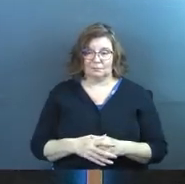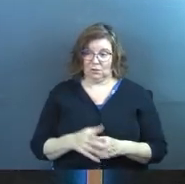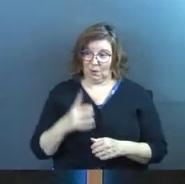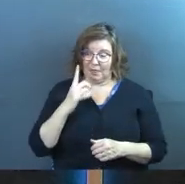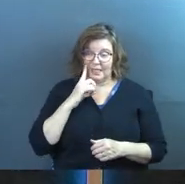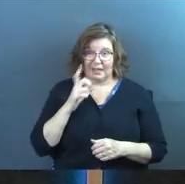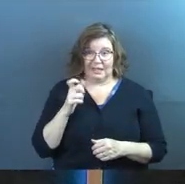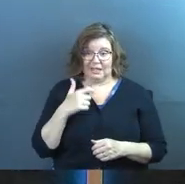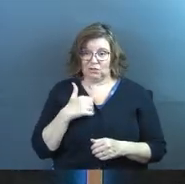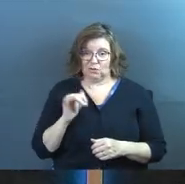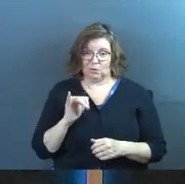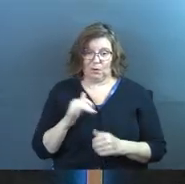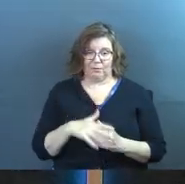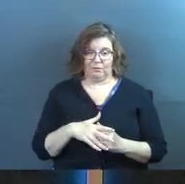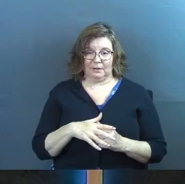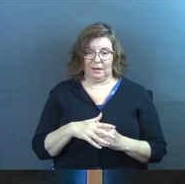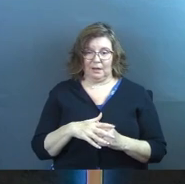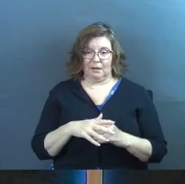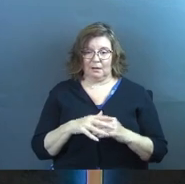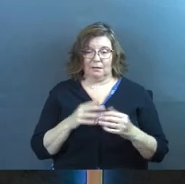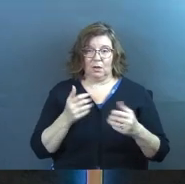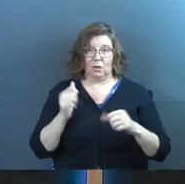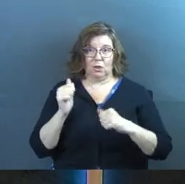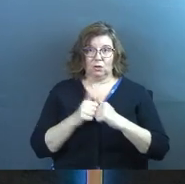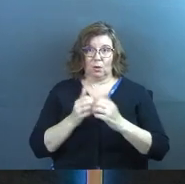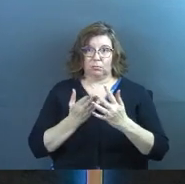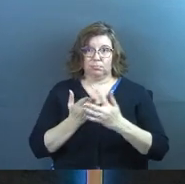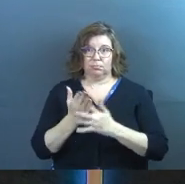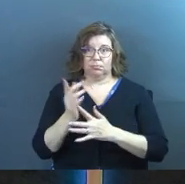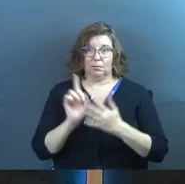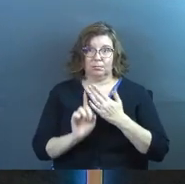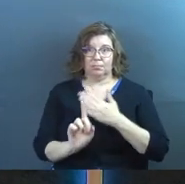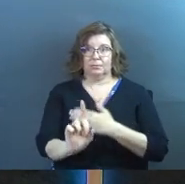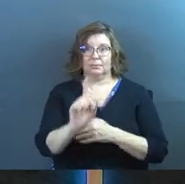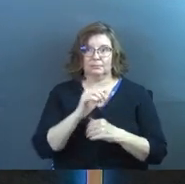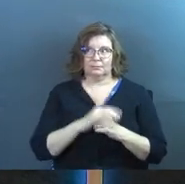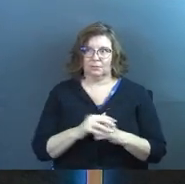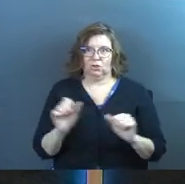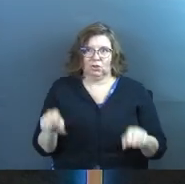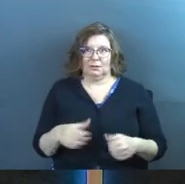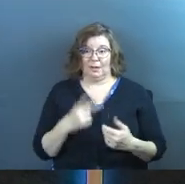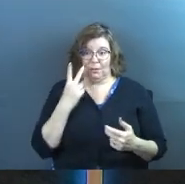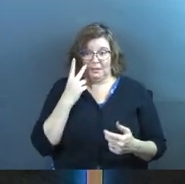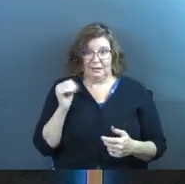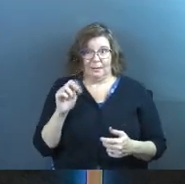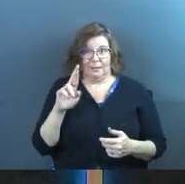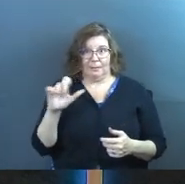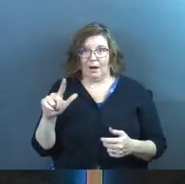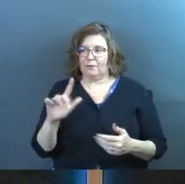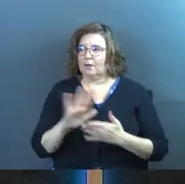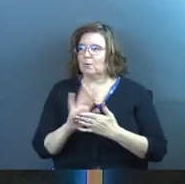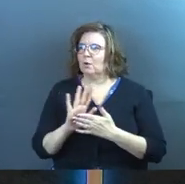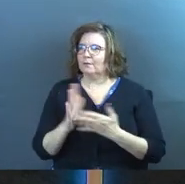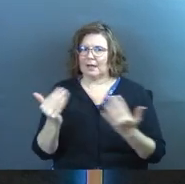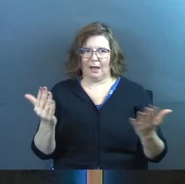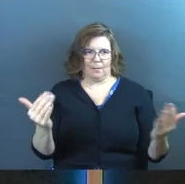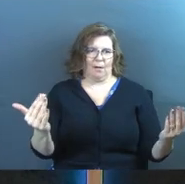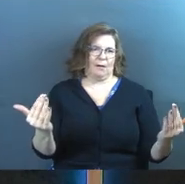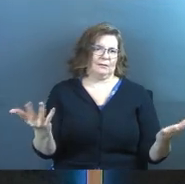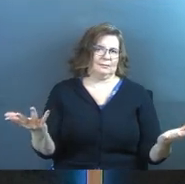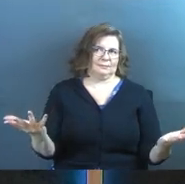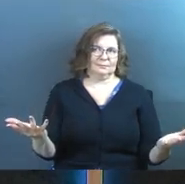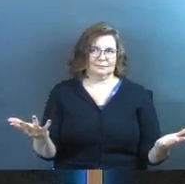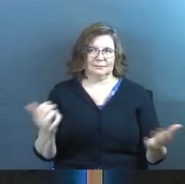Don't you think he just sort of like phased through the stone? Like, we've all seen Marvel. Where's my Marvel people at? Come